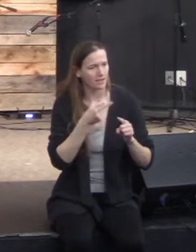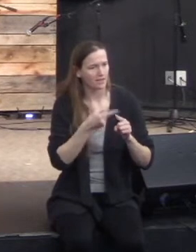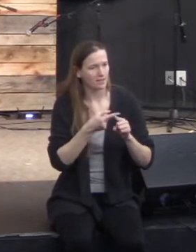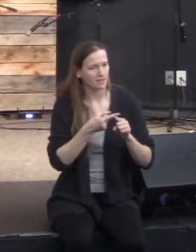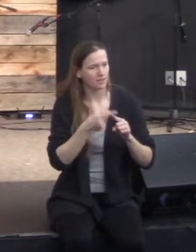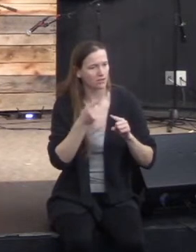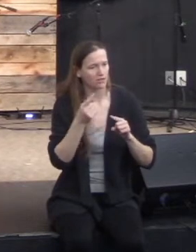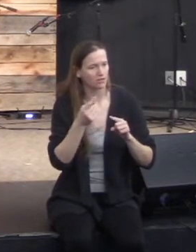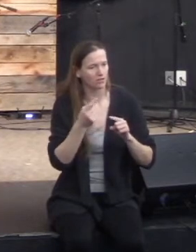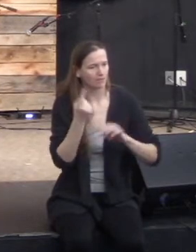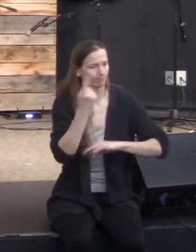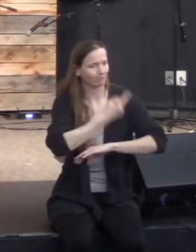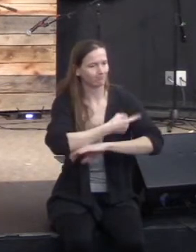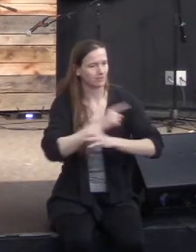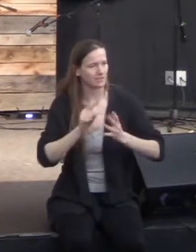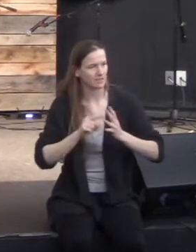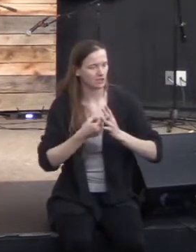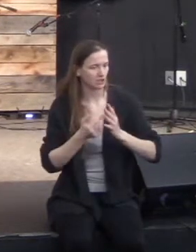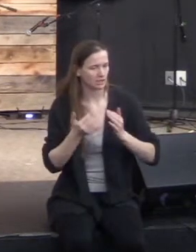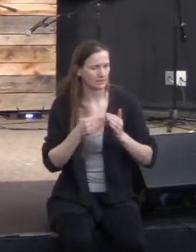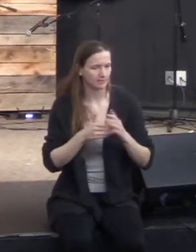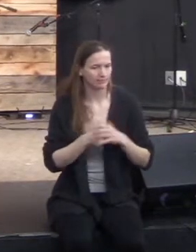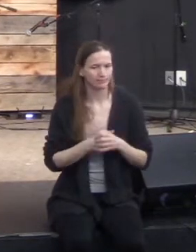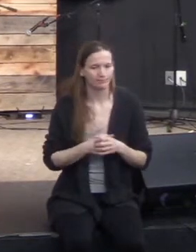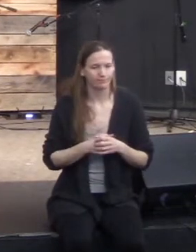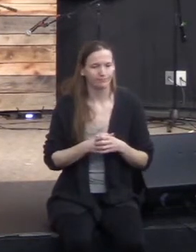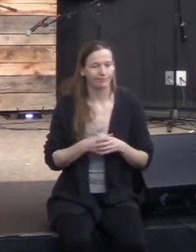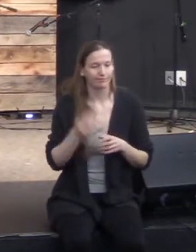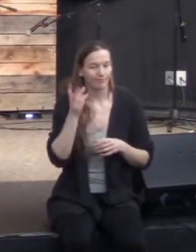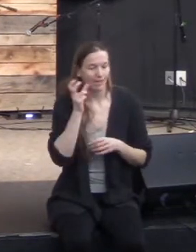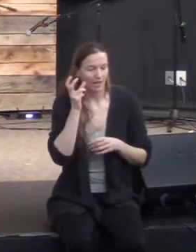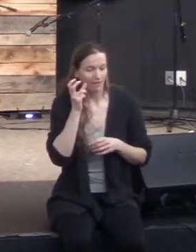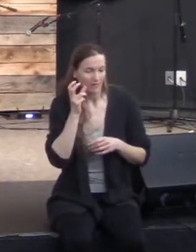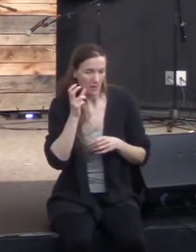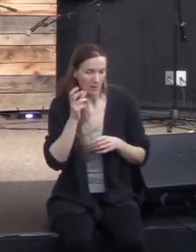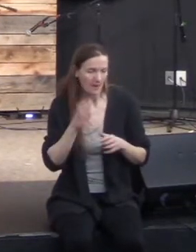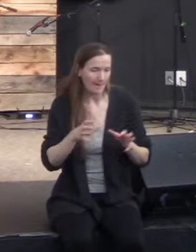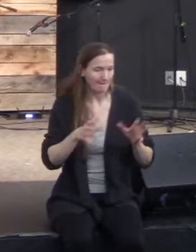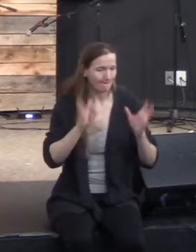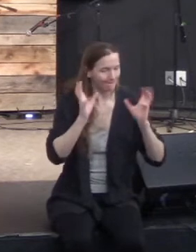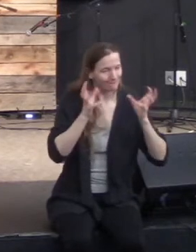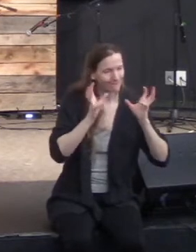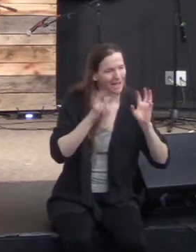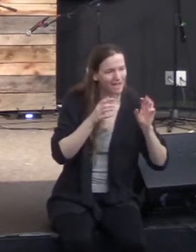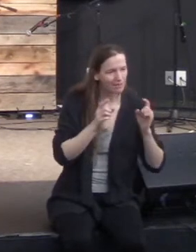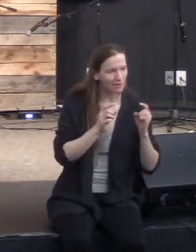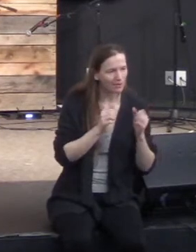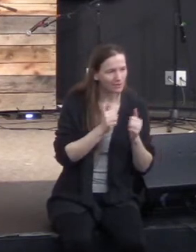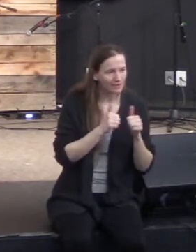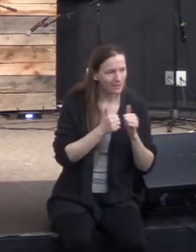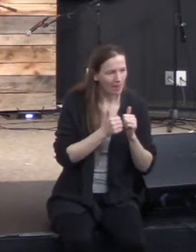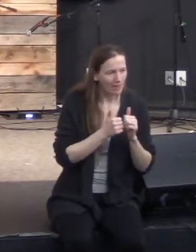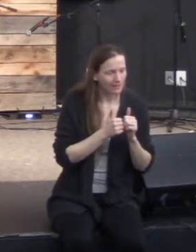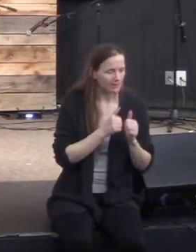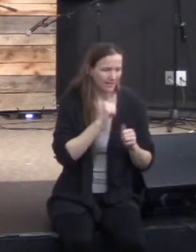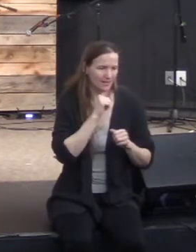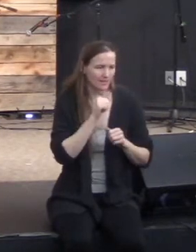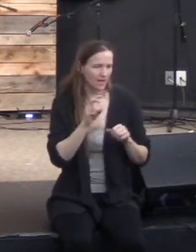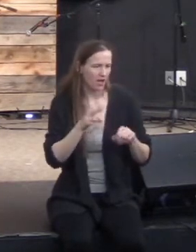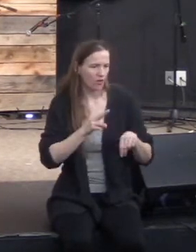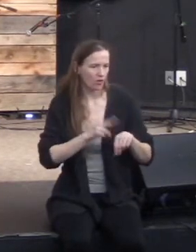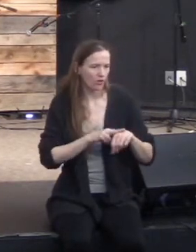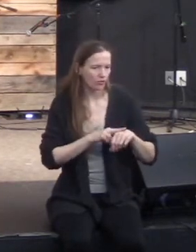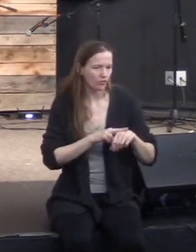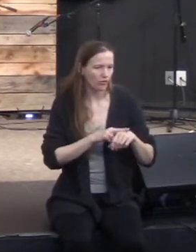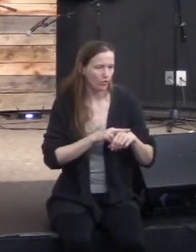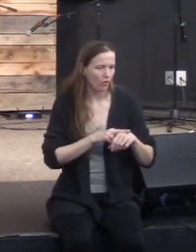pickup basketball games. This is not your normal interaction with two guys. It just